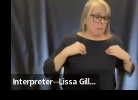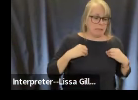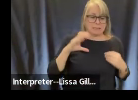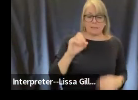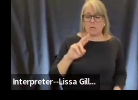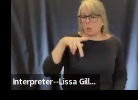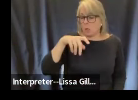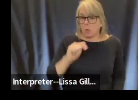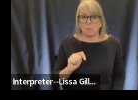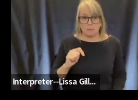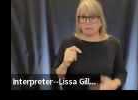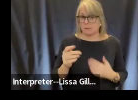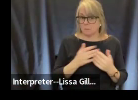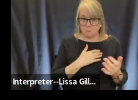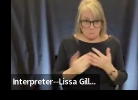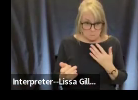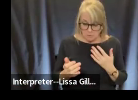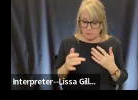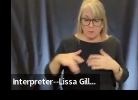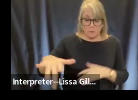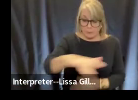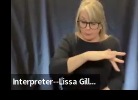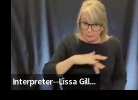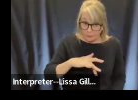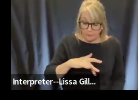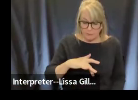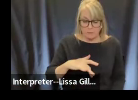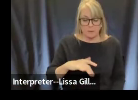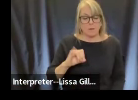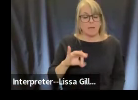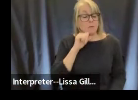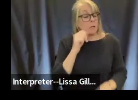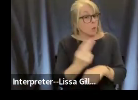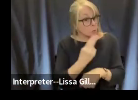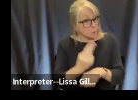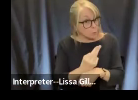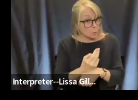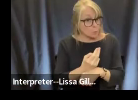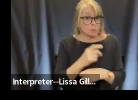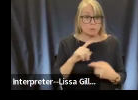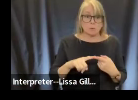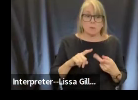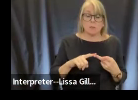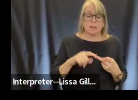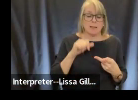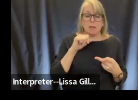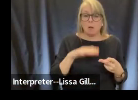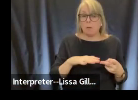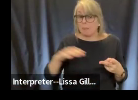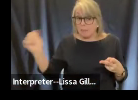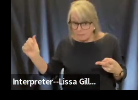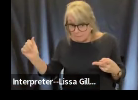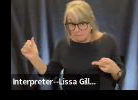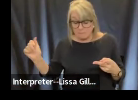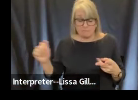C's. Unplug those heaters when they're not being used, when you're not in the room, when you're not